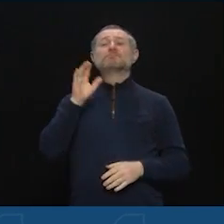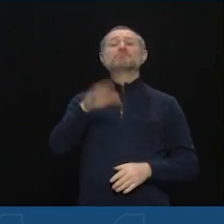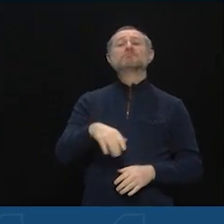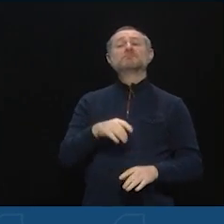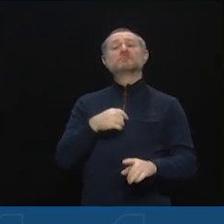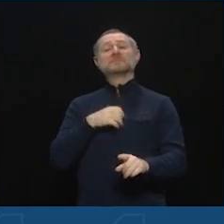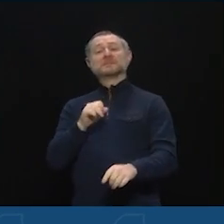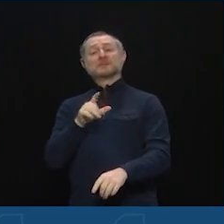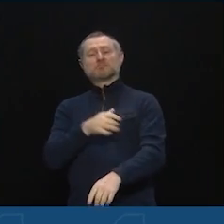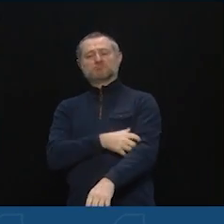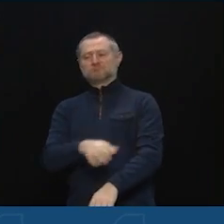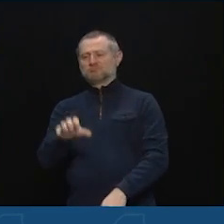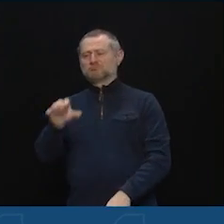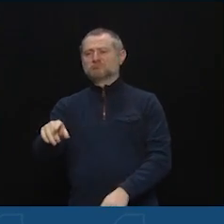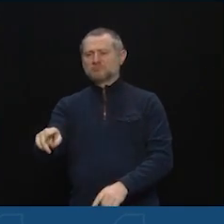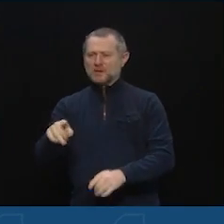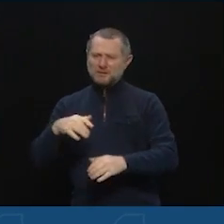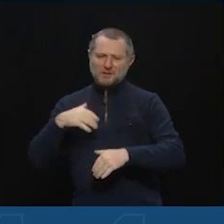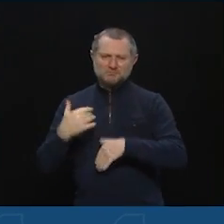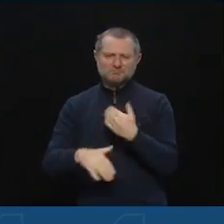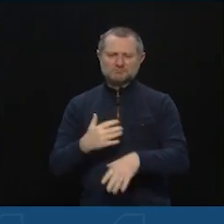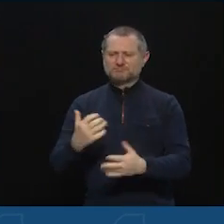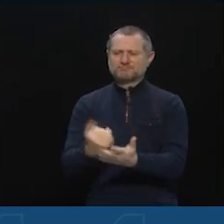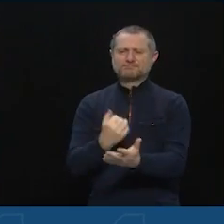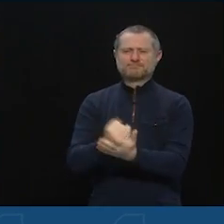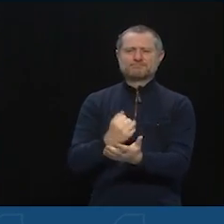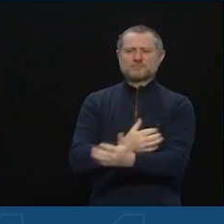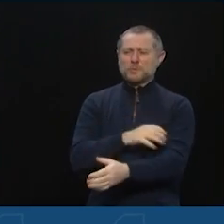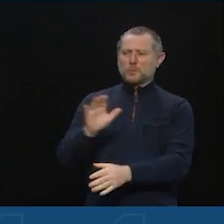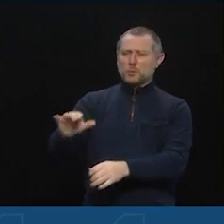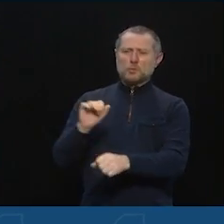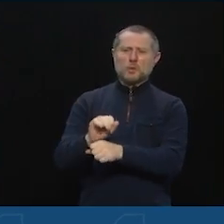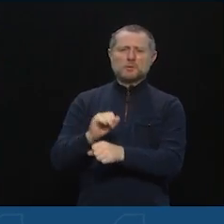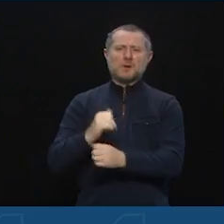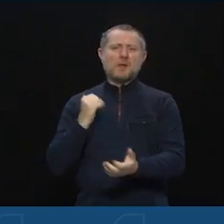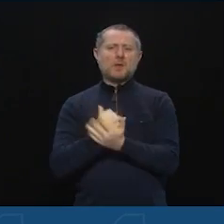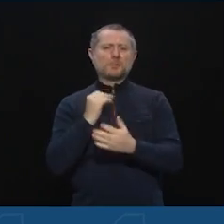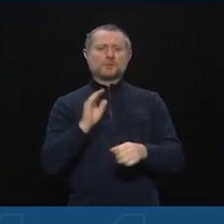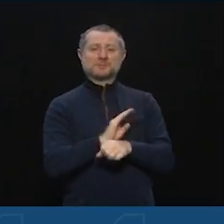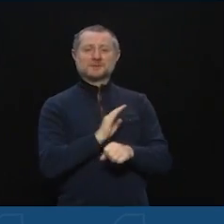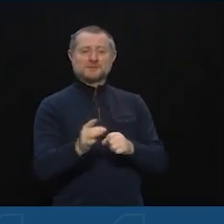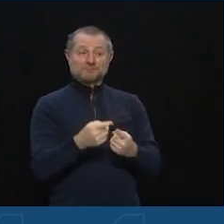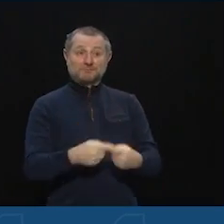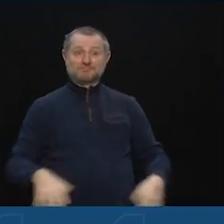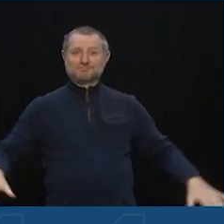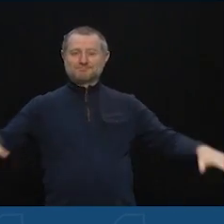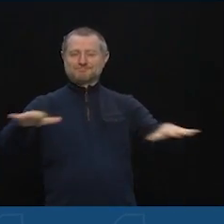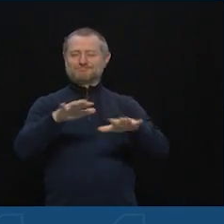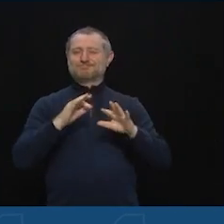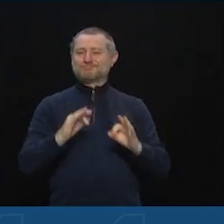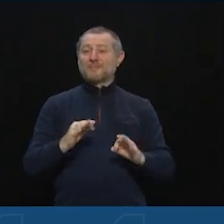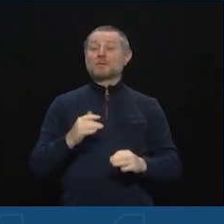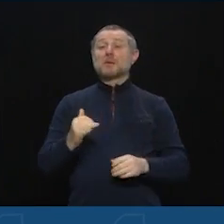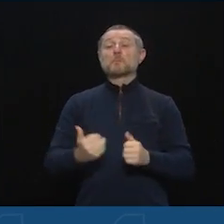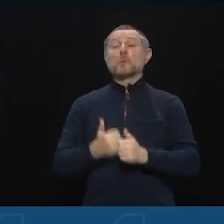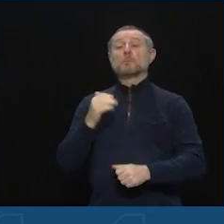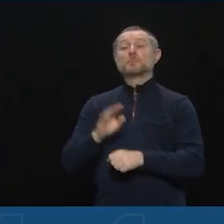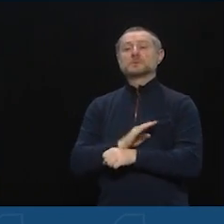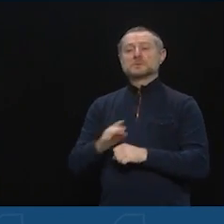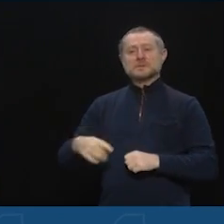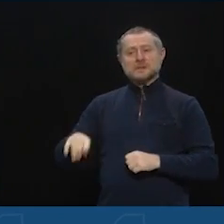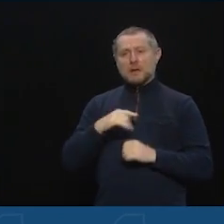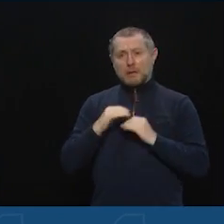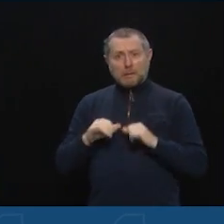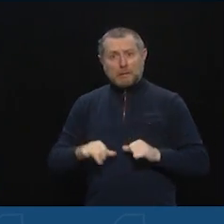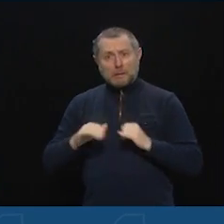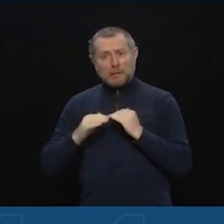full potential, to continue its work to help our businesses not just survive, but to thrive. And that's what the whole